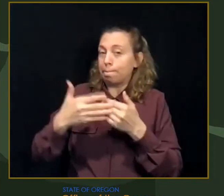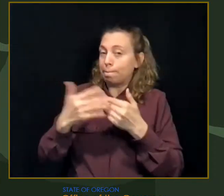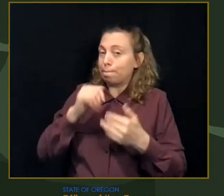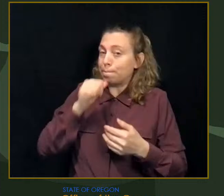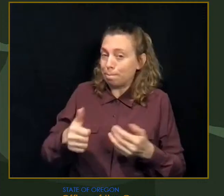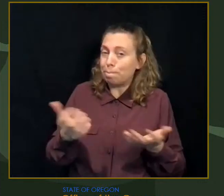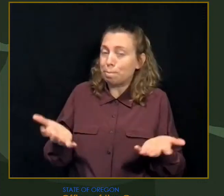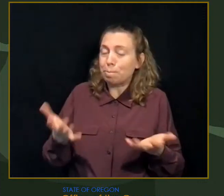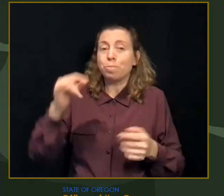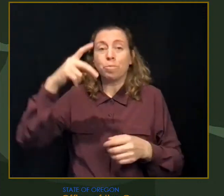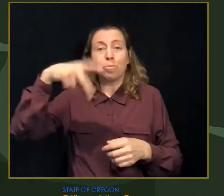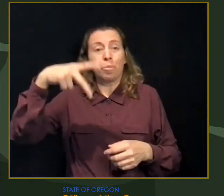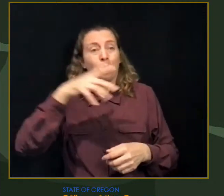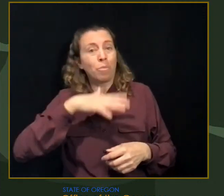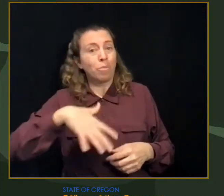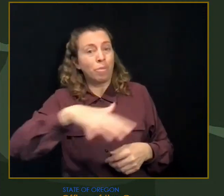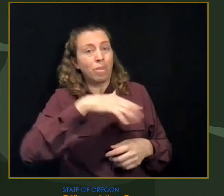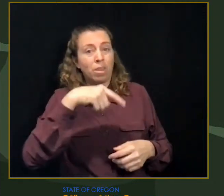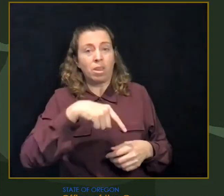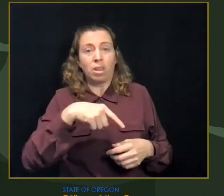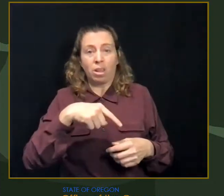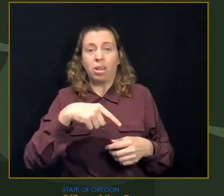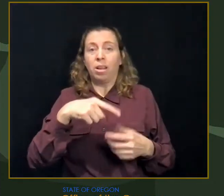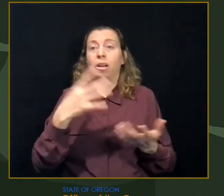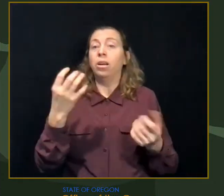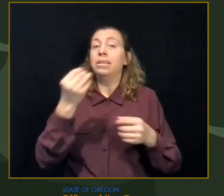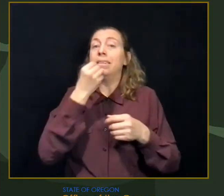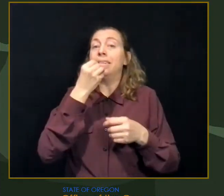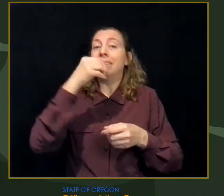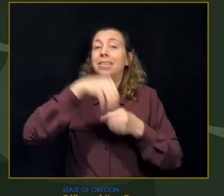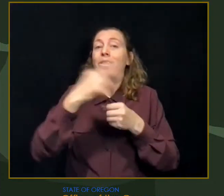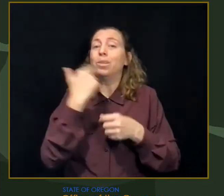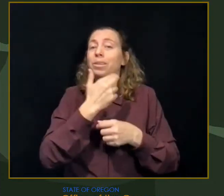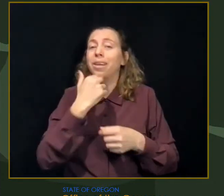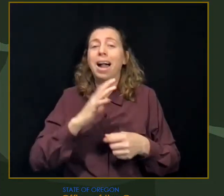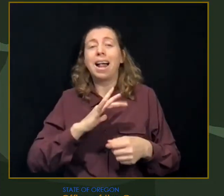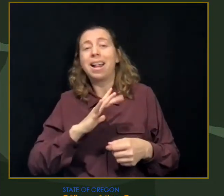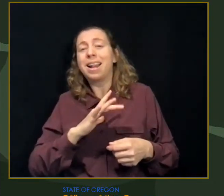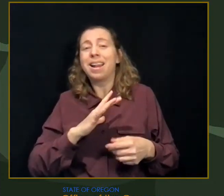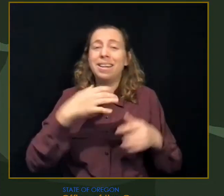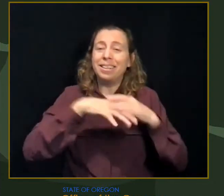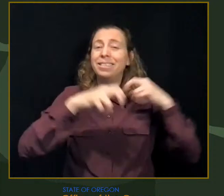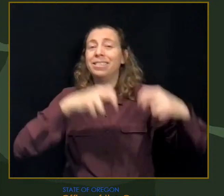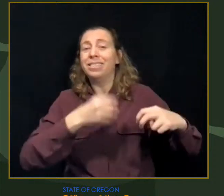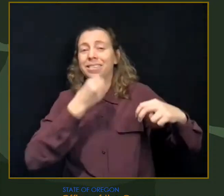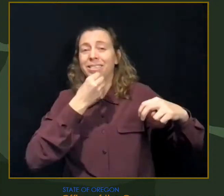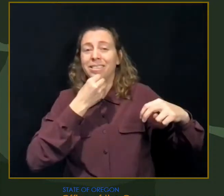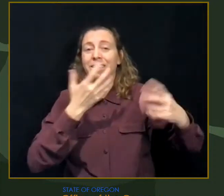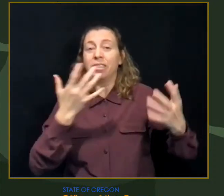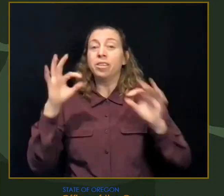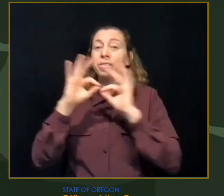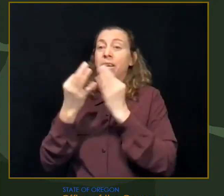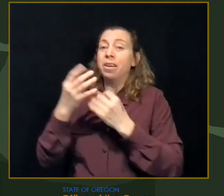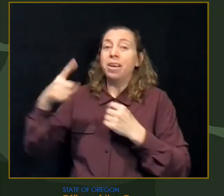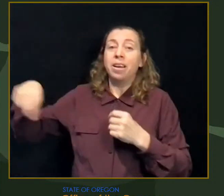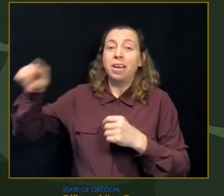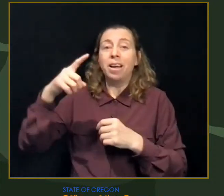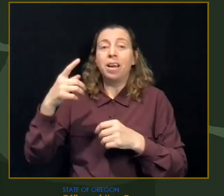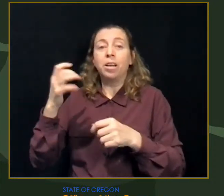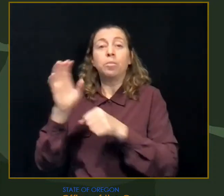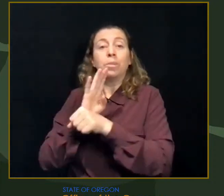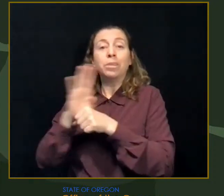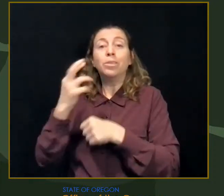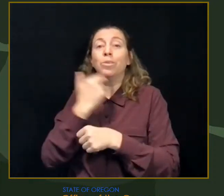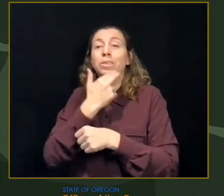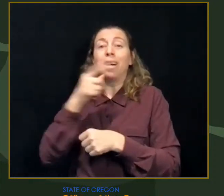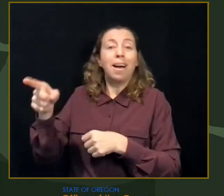looking forward to. And even though I have several friends and family members whose income depends on it, I know shifting to outdoor only dining for the